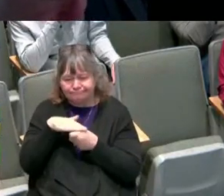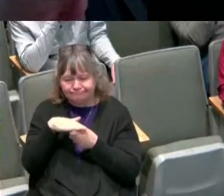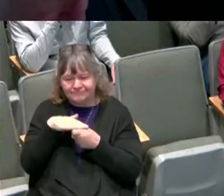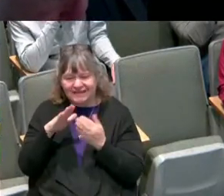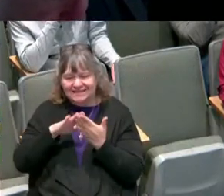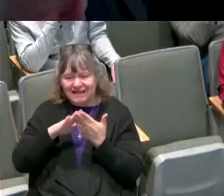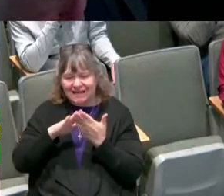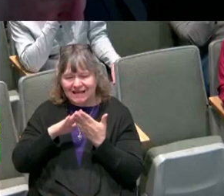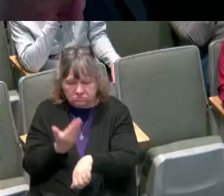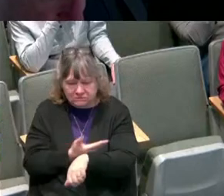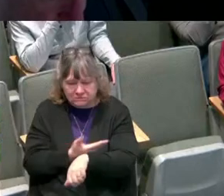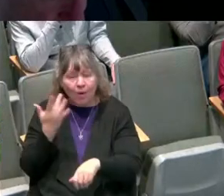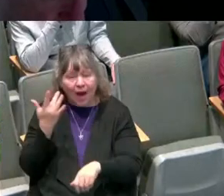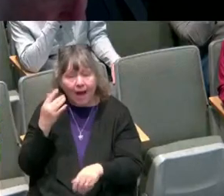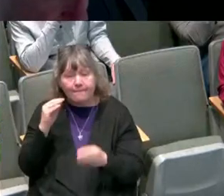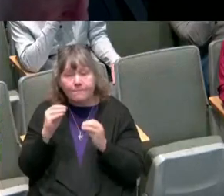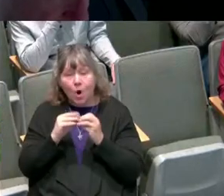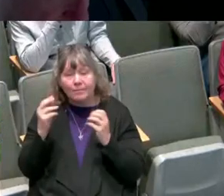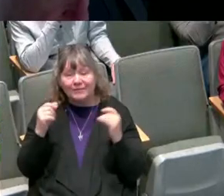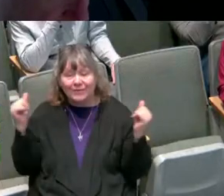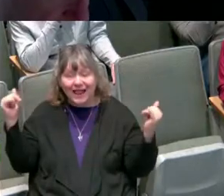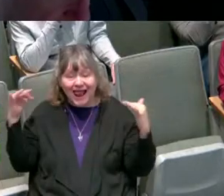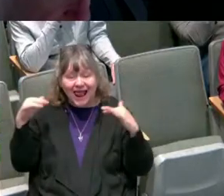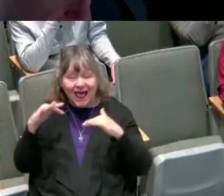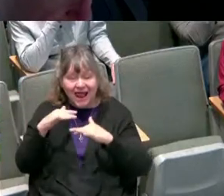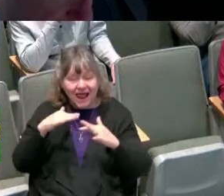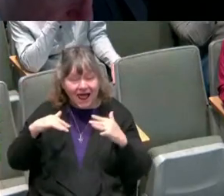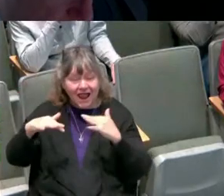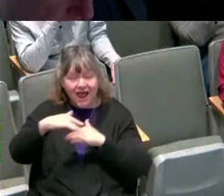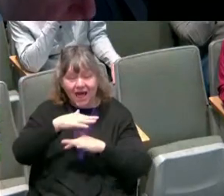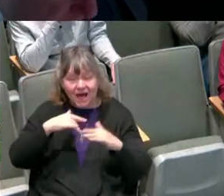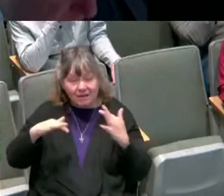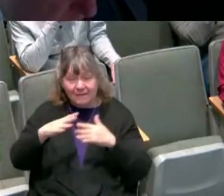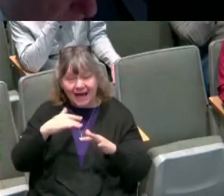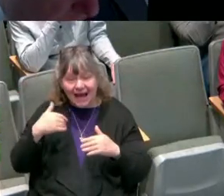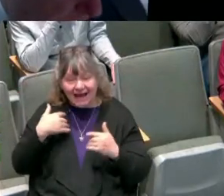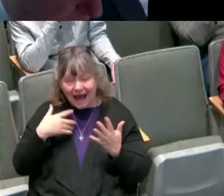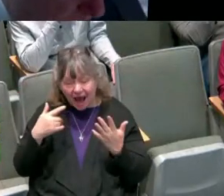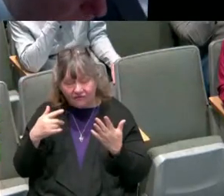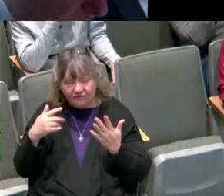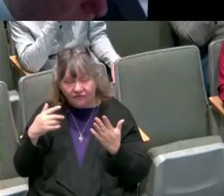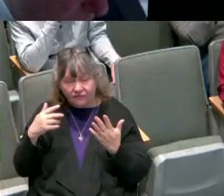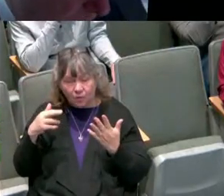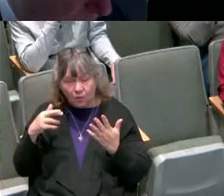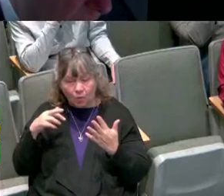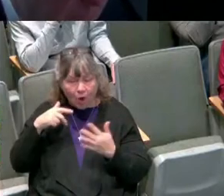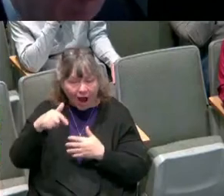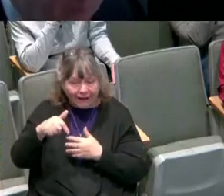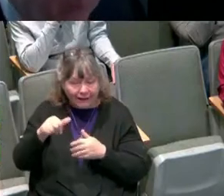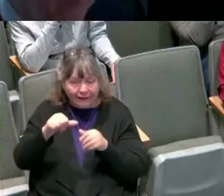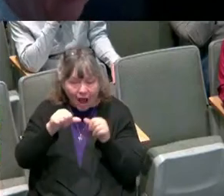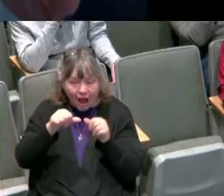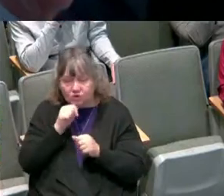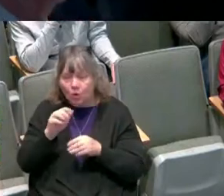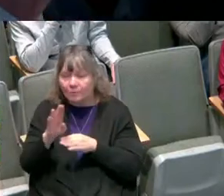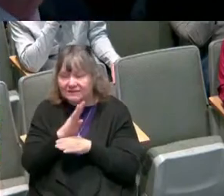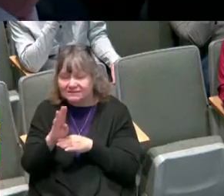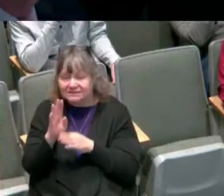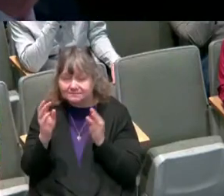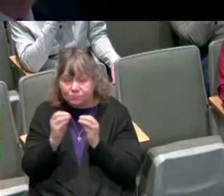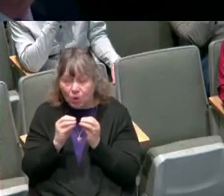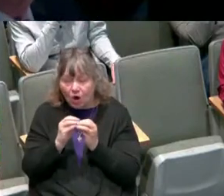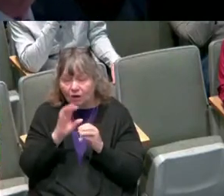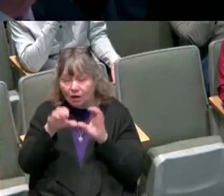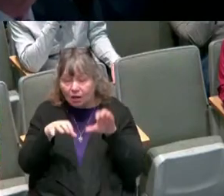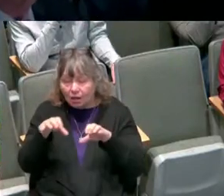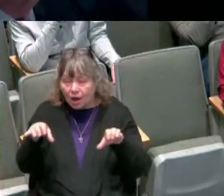by bringing more people to the downtown within walking distances to our businesses or better yet